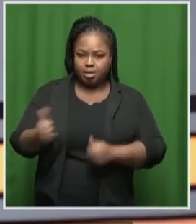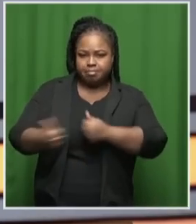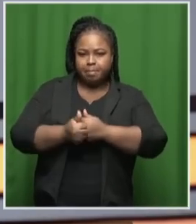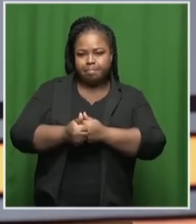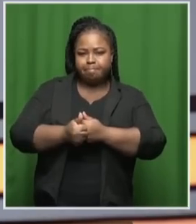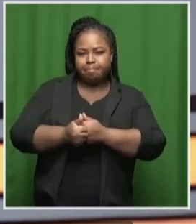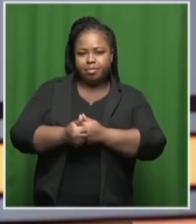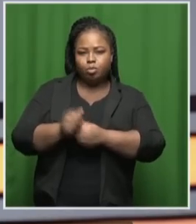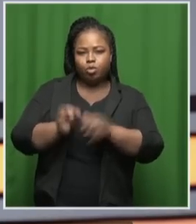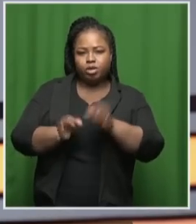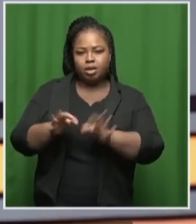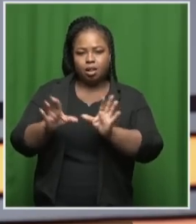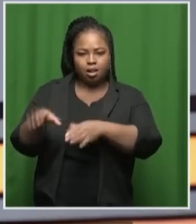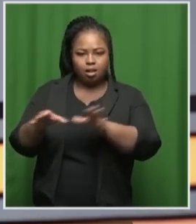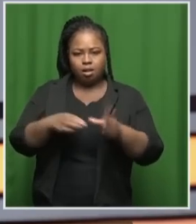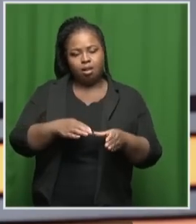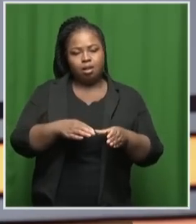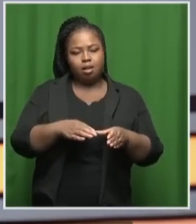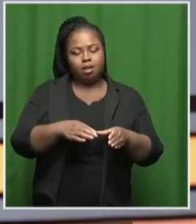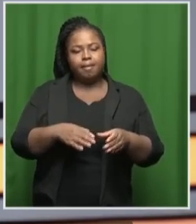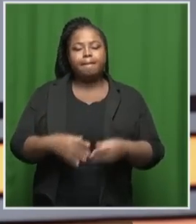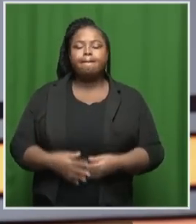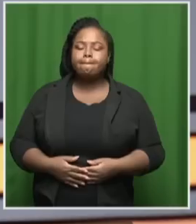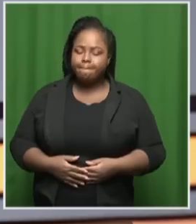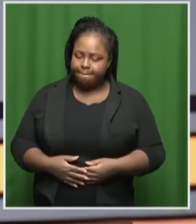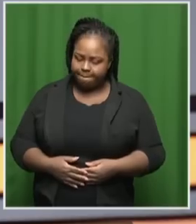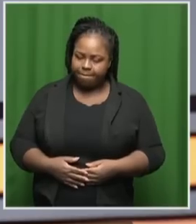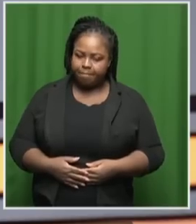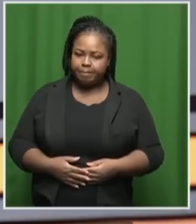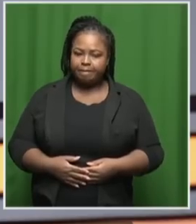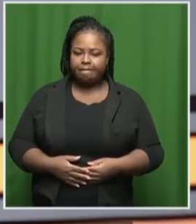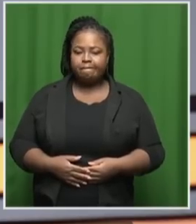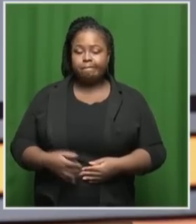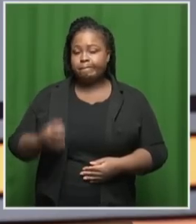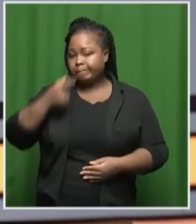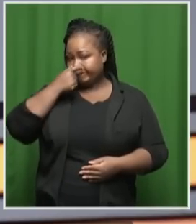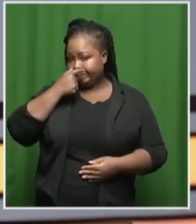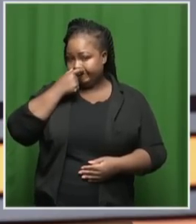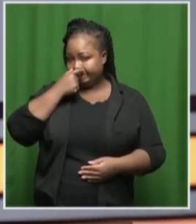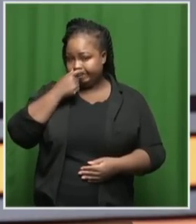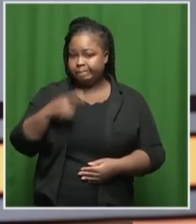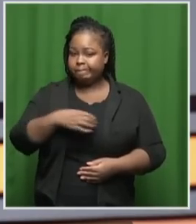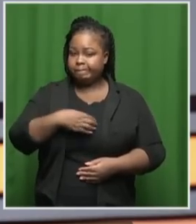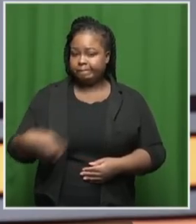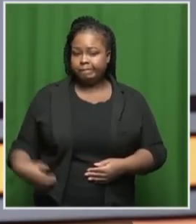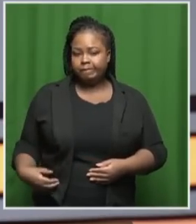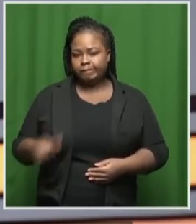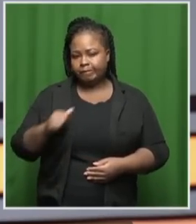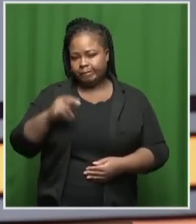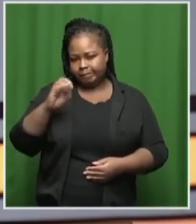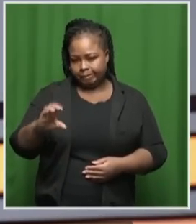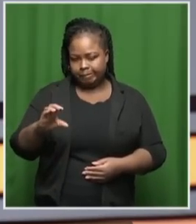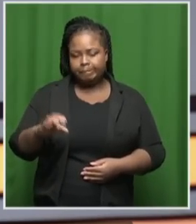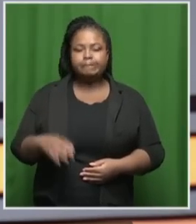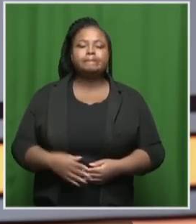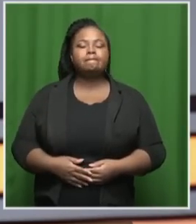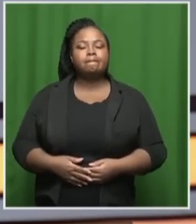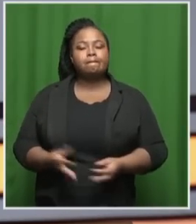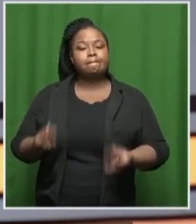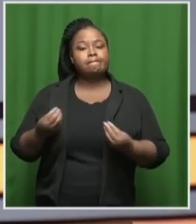easy coalition to form. And so look at this scenario. Cyril Ramaphosa is the president of the ANC. The ANC